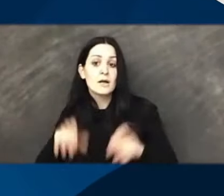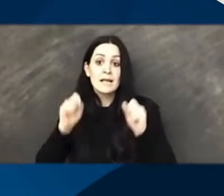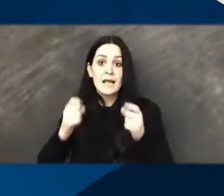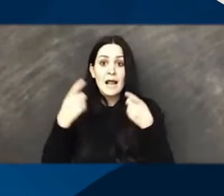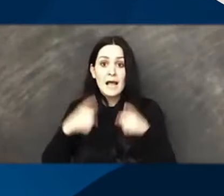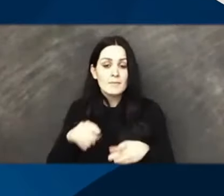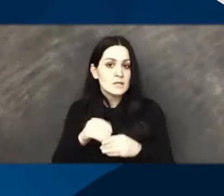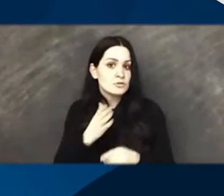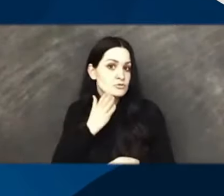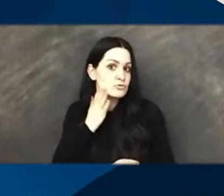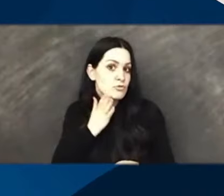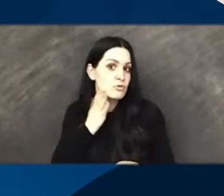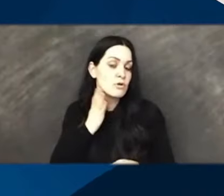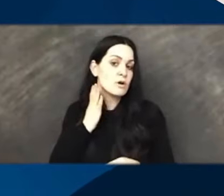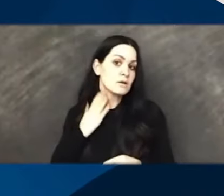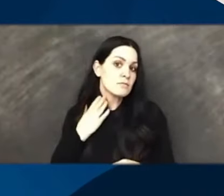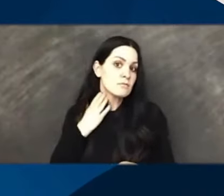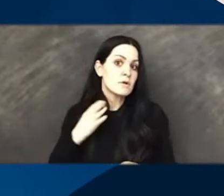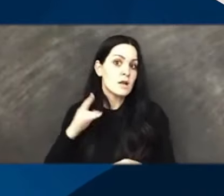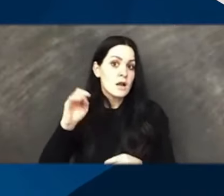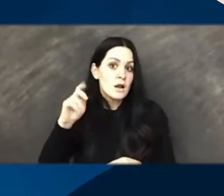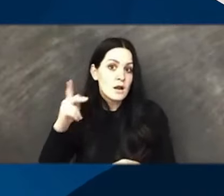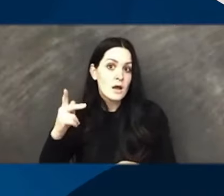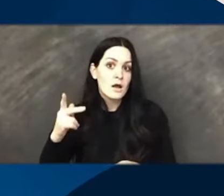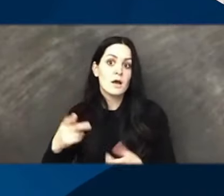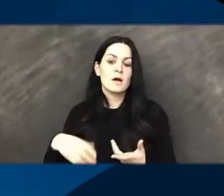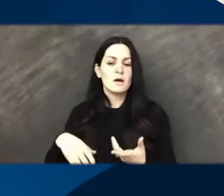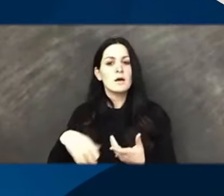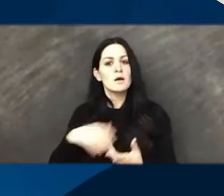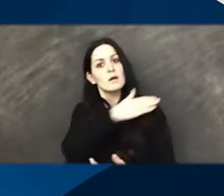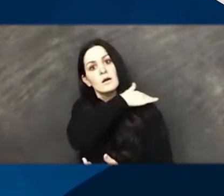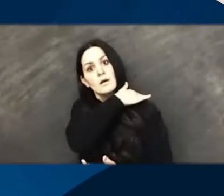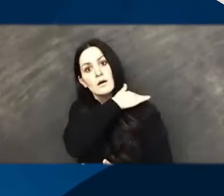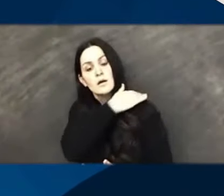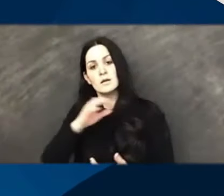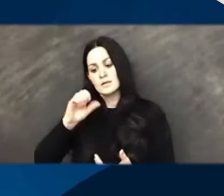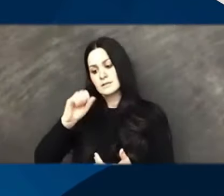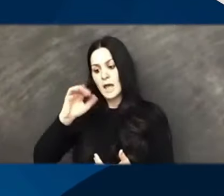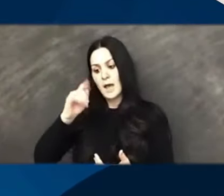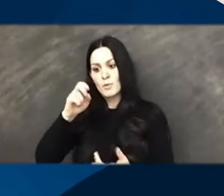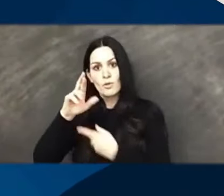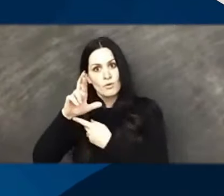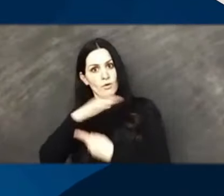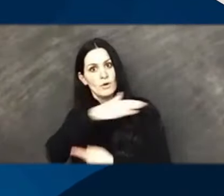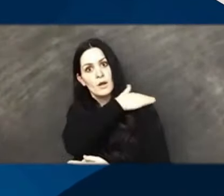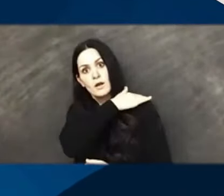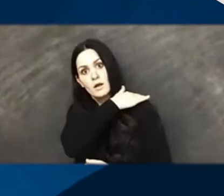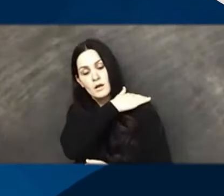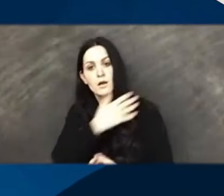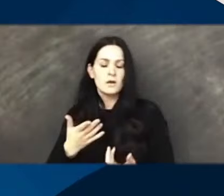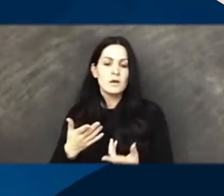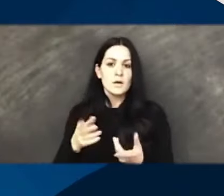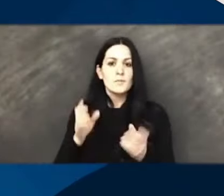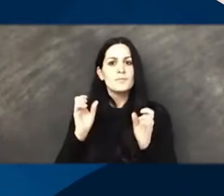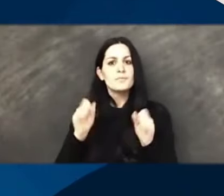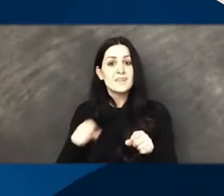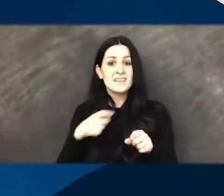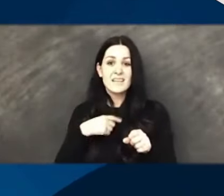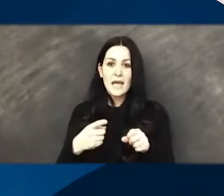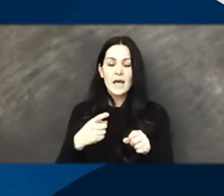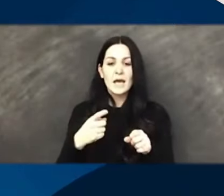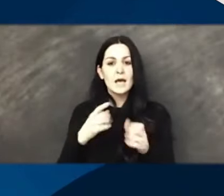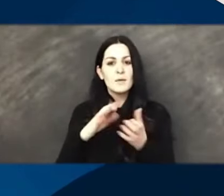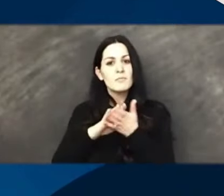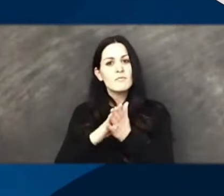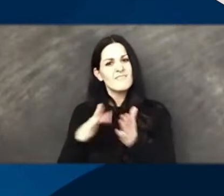in the side of the neck, or even in the scapular, kind of the upper back. It can also really present itself as a discomfort kind